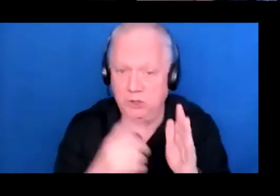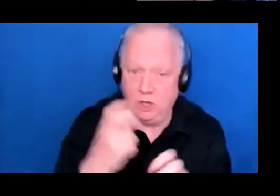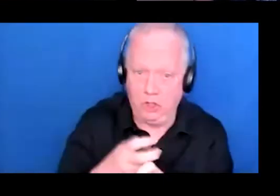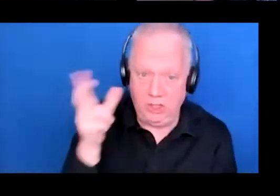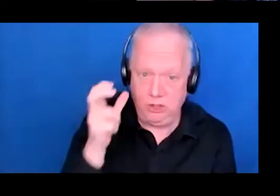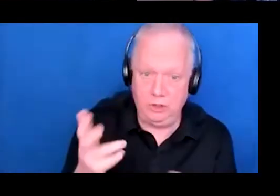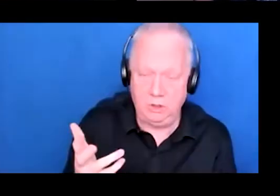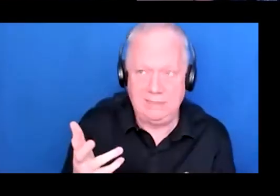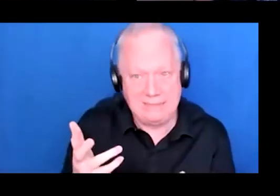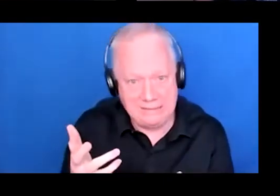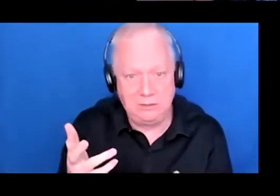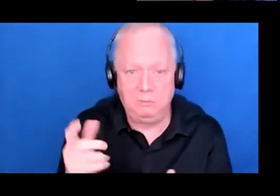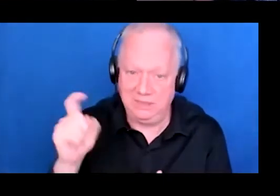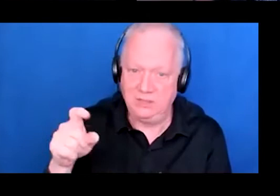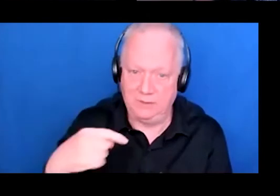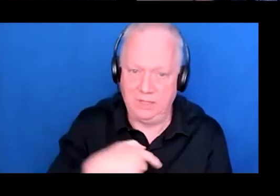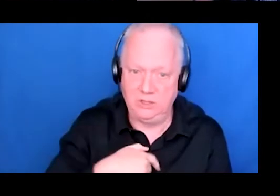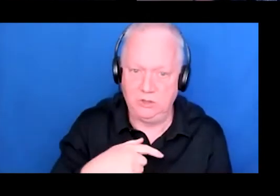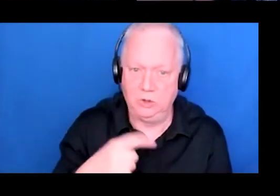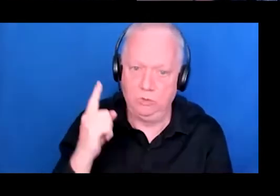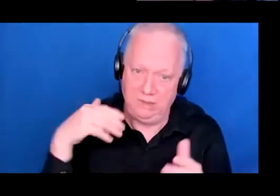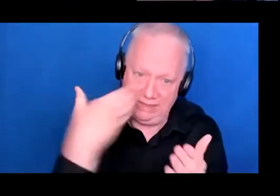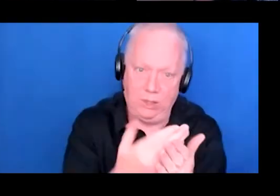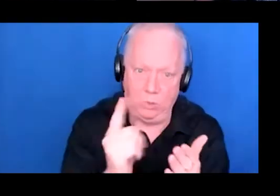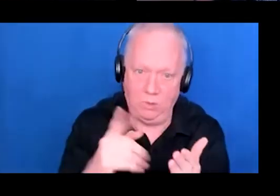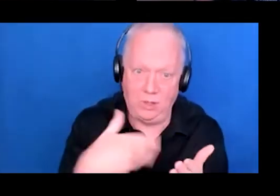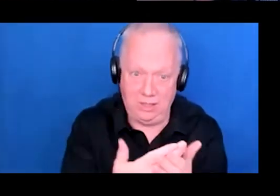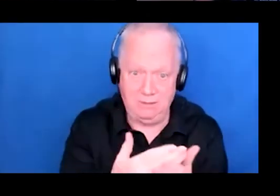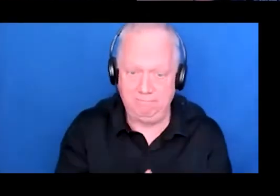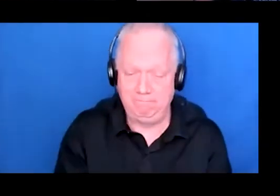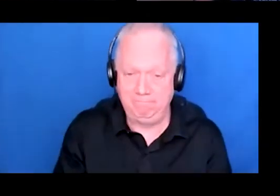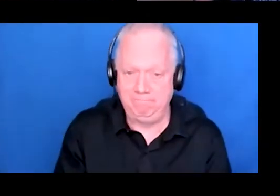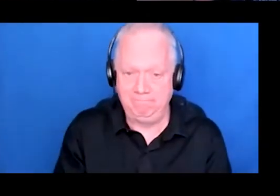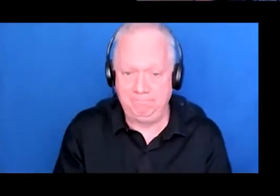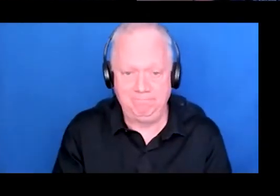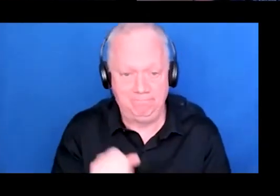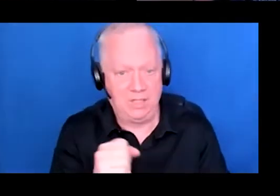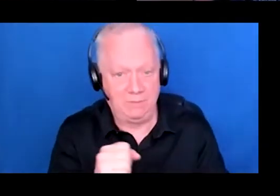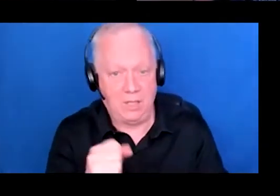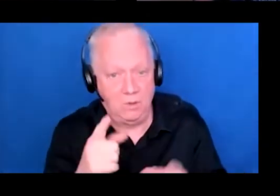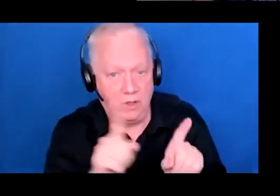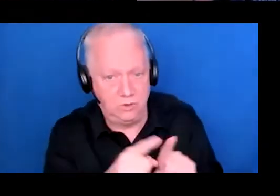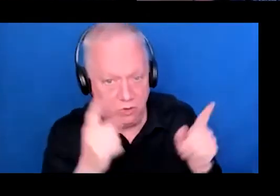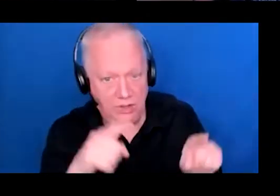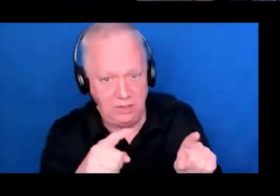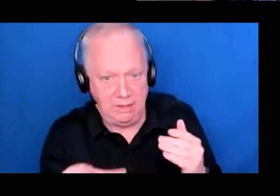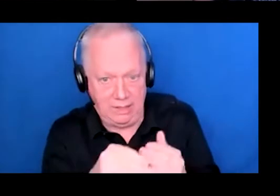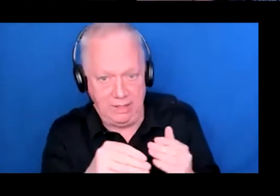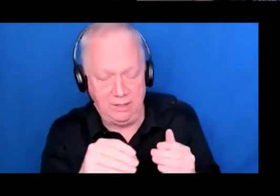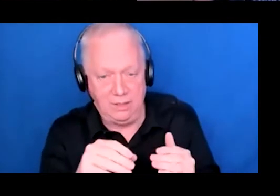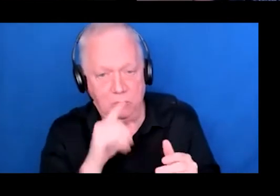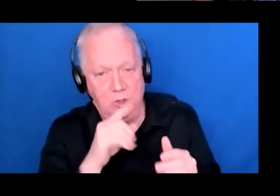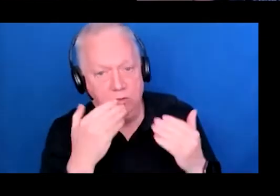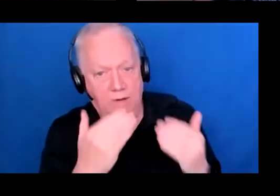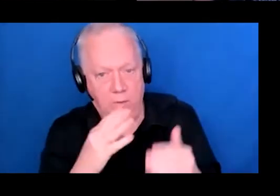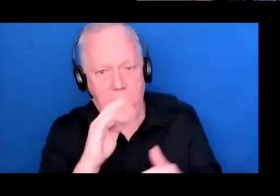was necessary for us to get where we arrived at. So, yeah. Yeah, I would also just add to that, that I'm really grateful